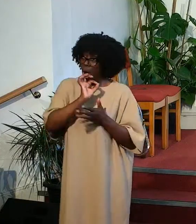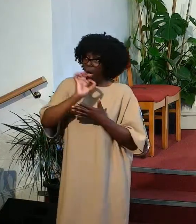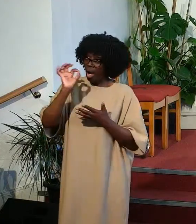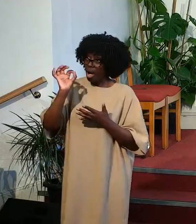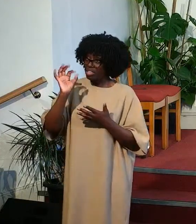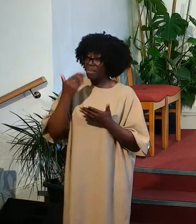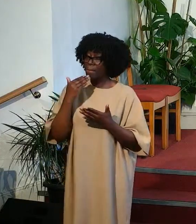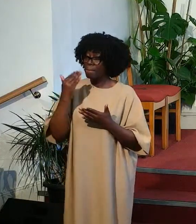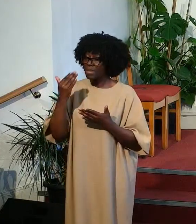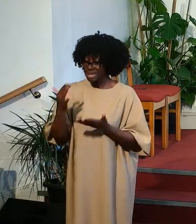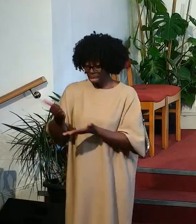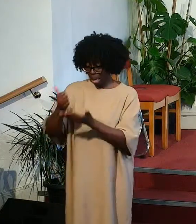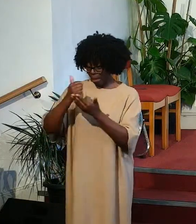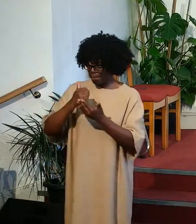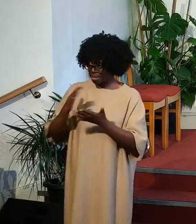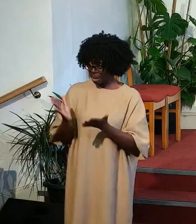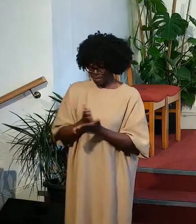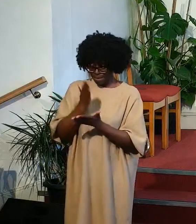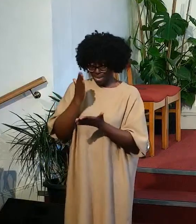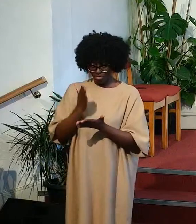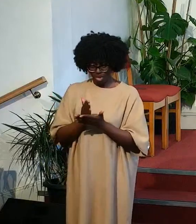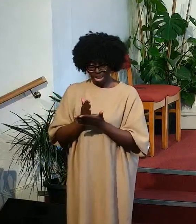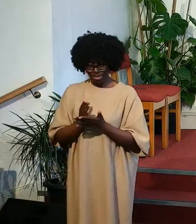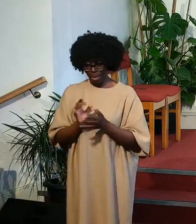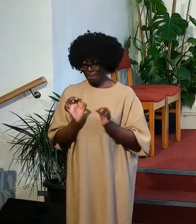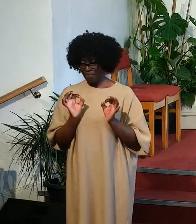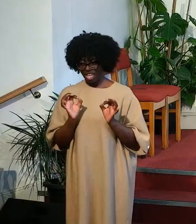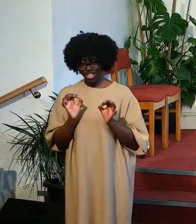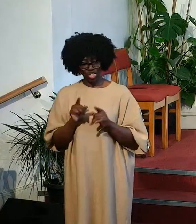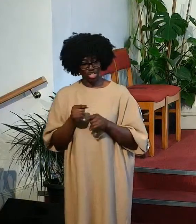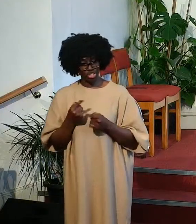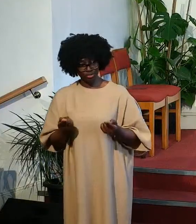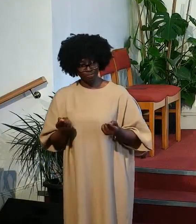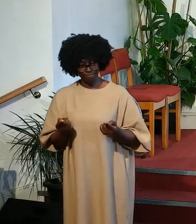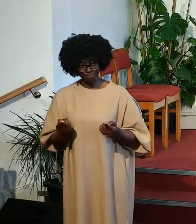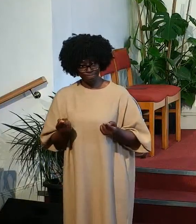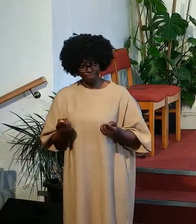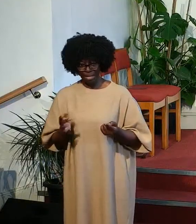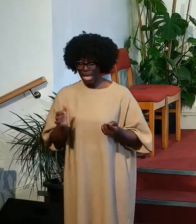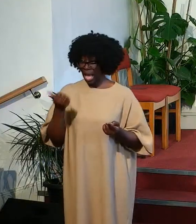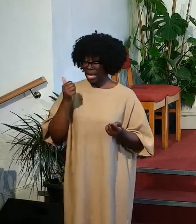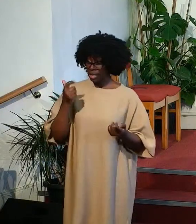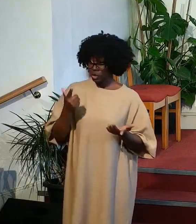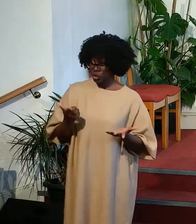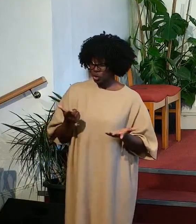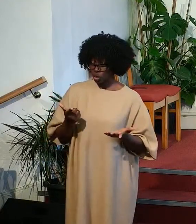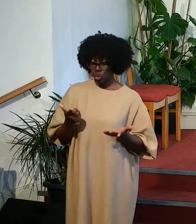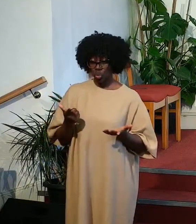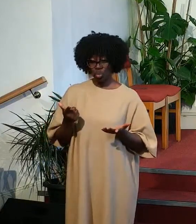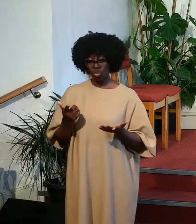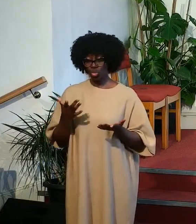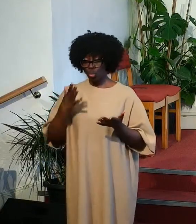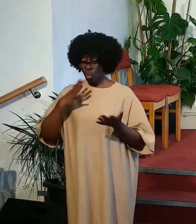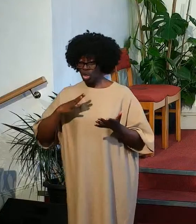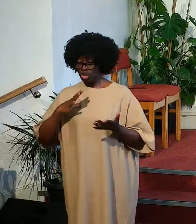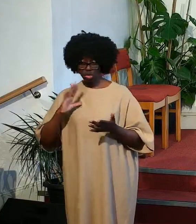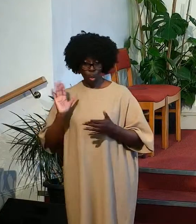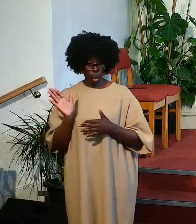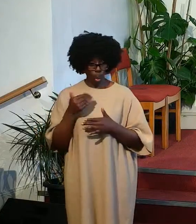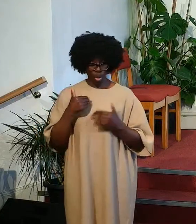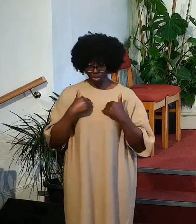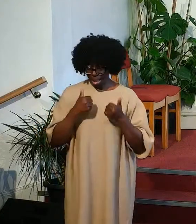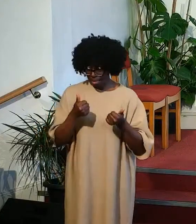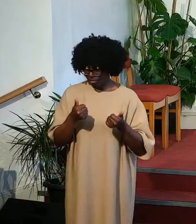it right. We know You are interested in our well-being, for You have told us the very hair of our heads are